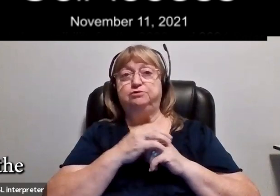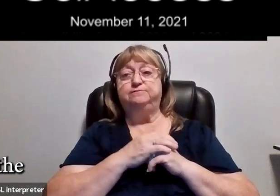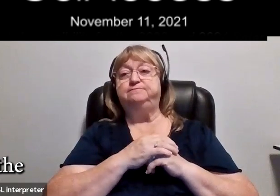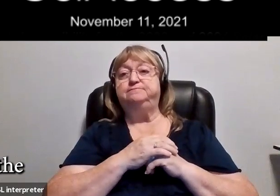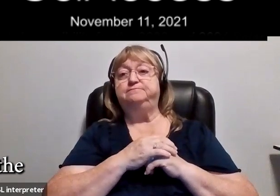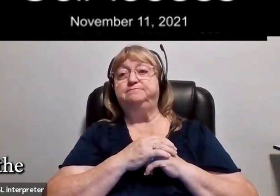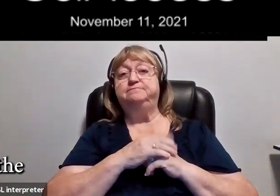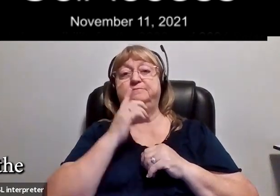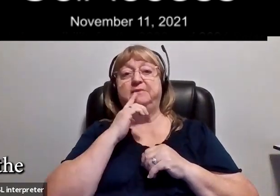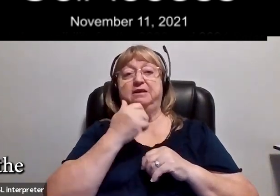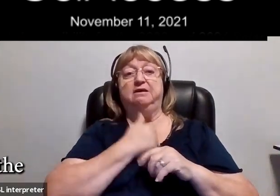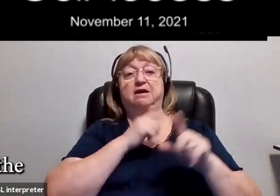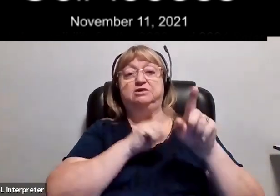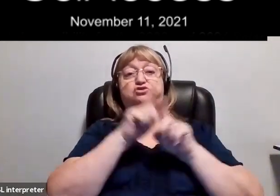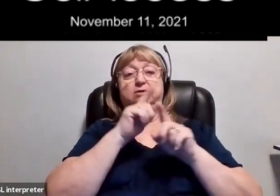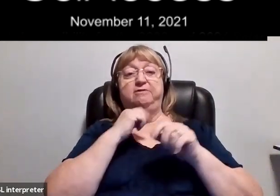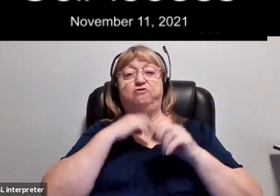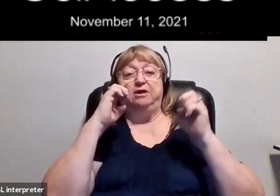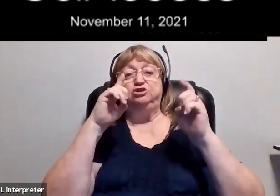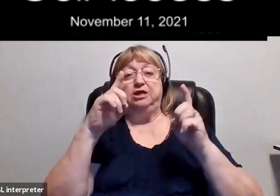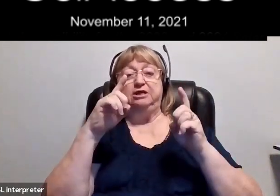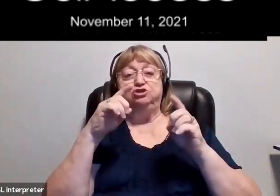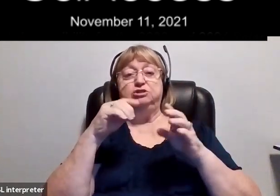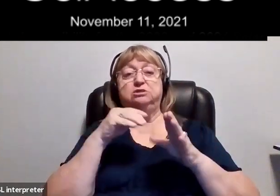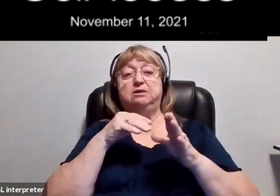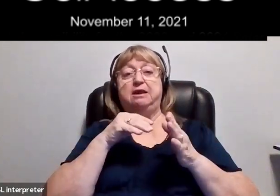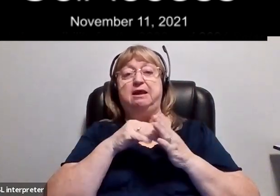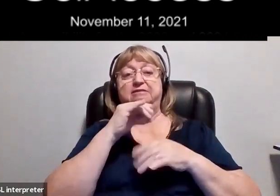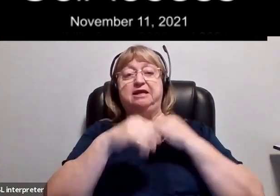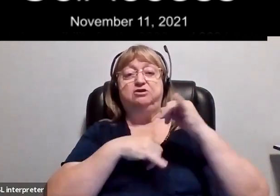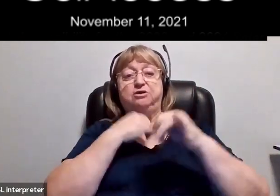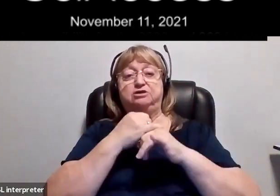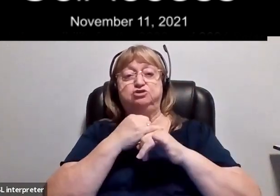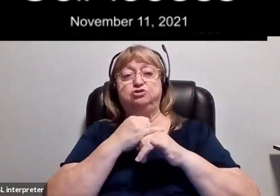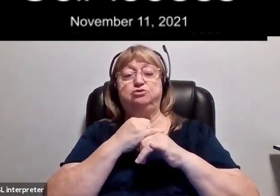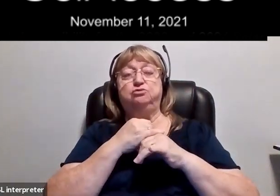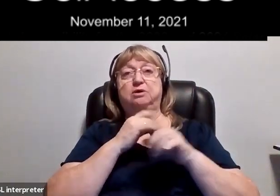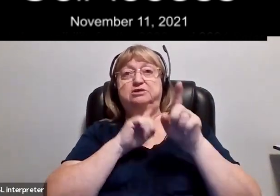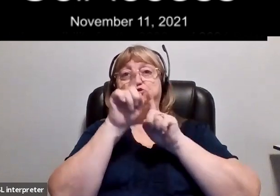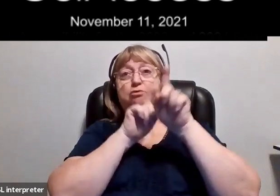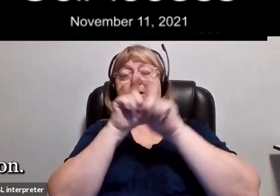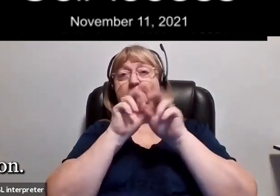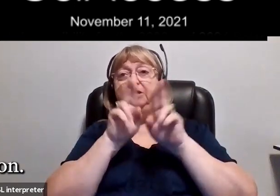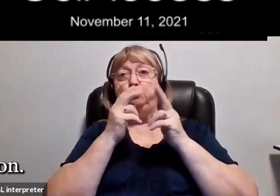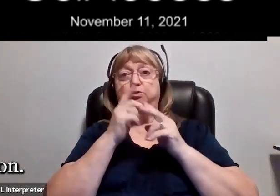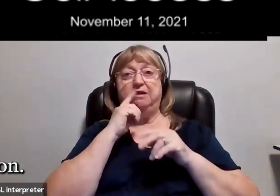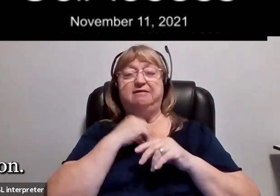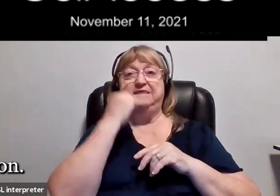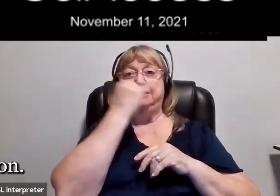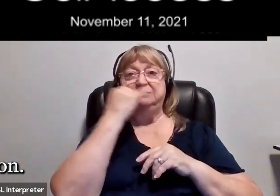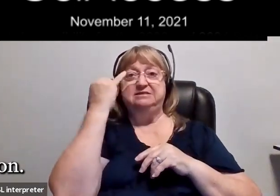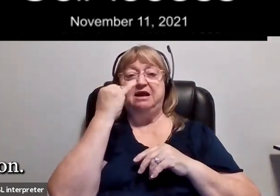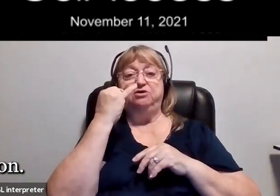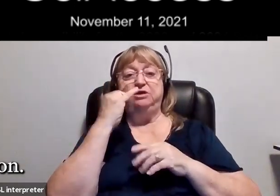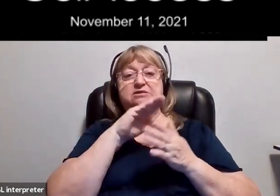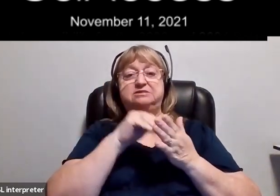Office of Astronomy for Education at the International Astronomical Union, the Italian Center of the Office of